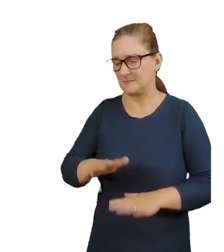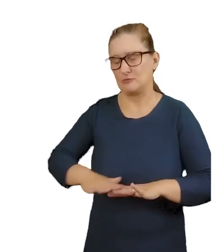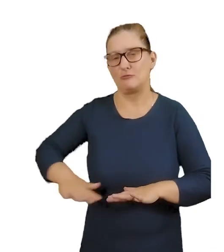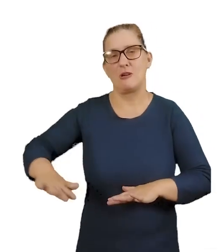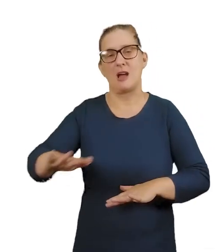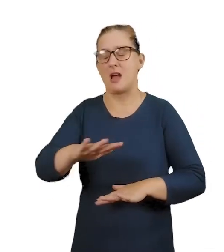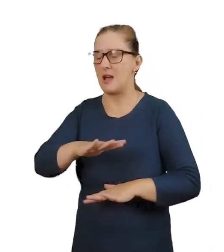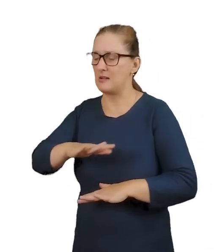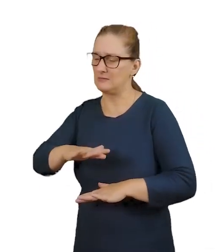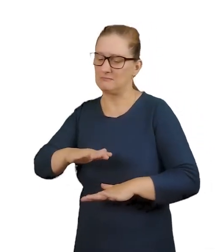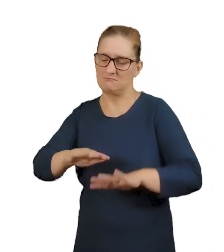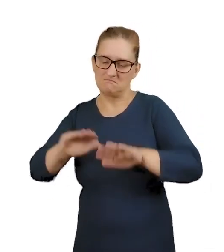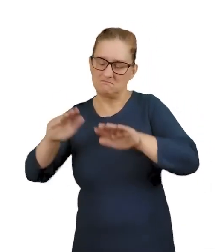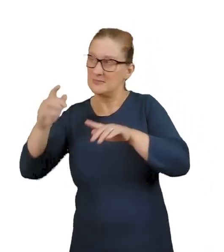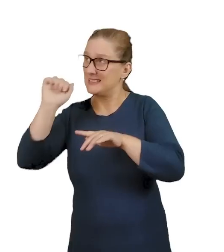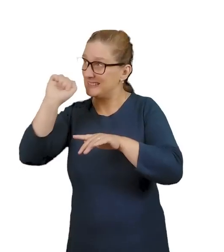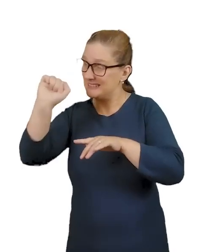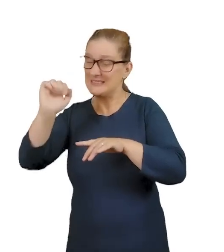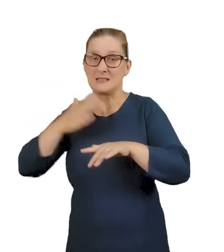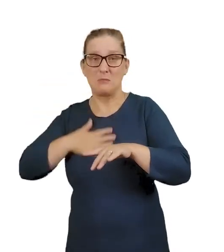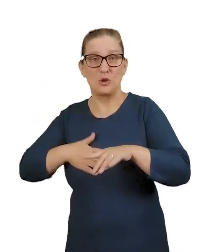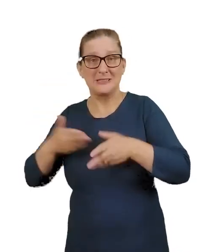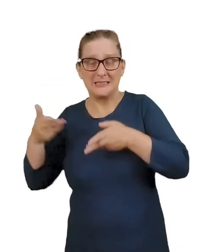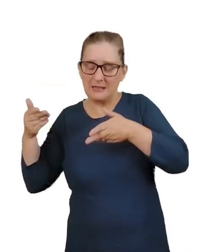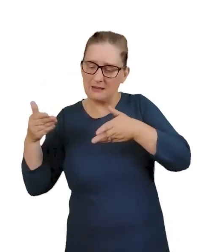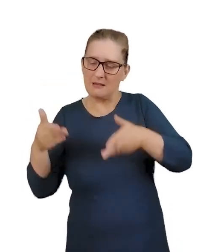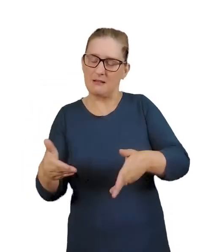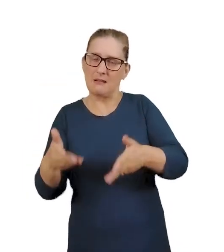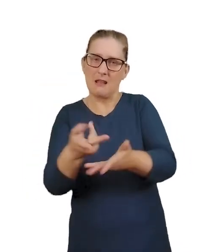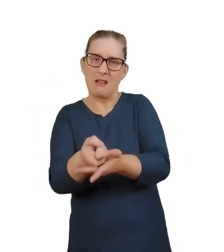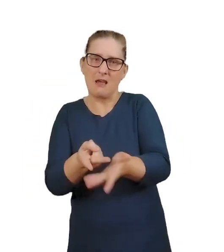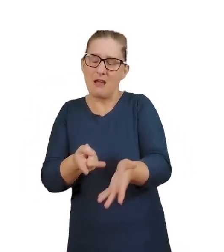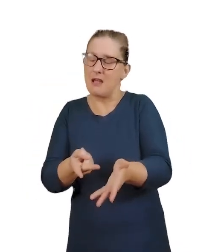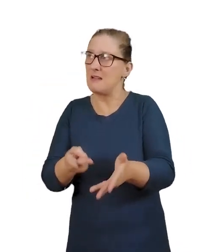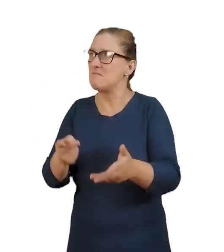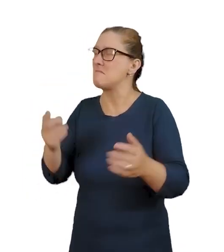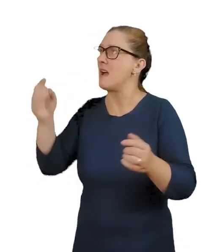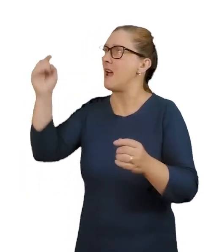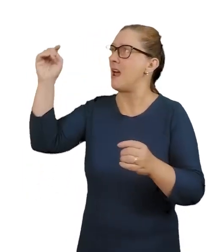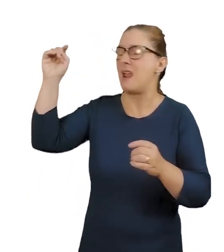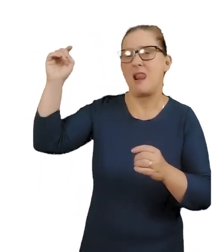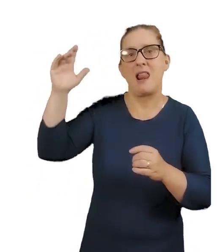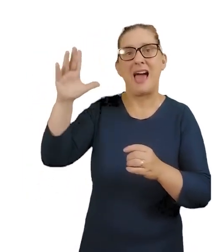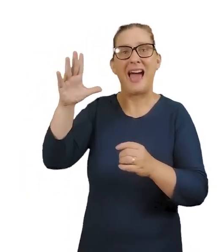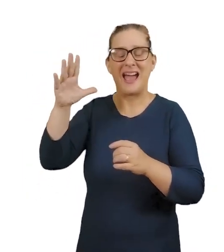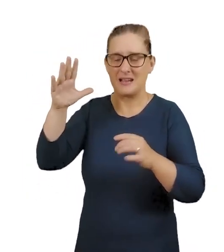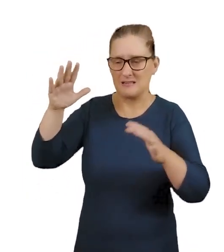There in the ground his body lay, light of the world